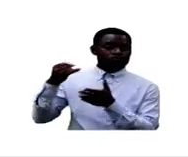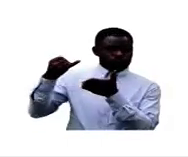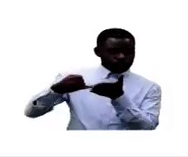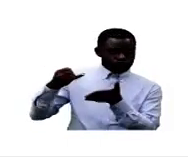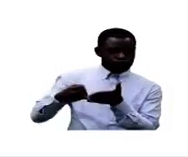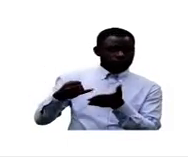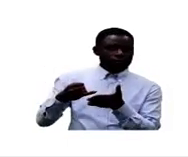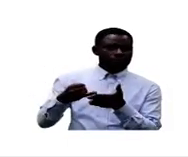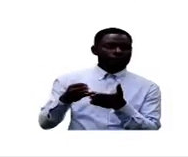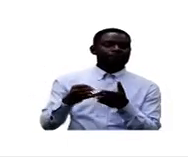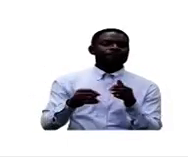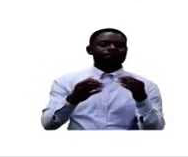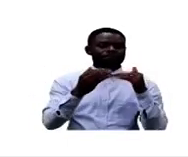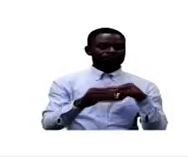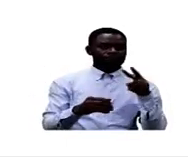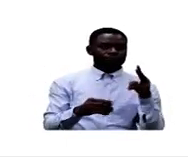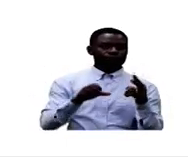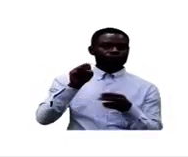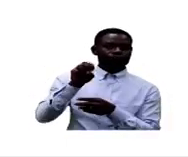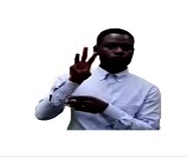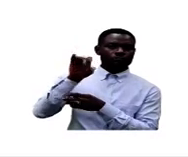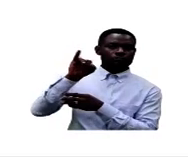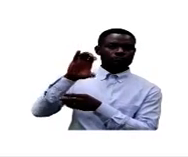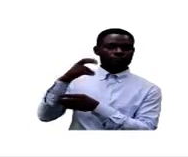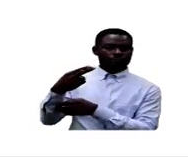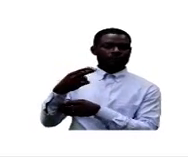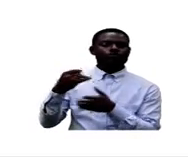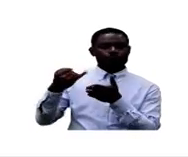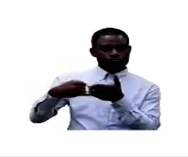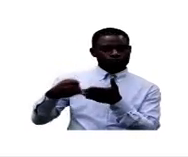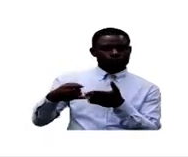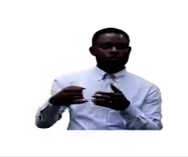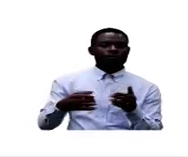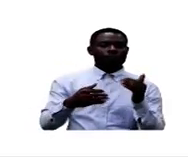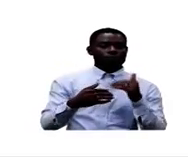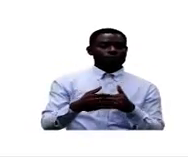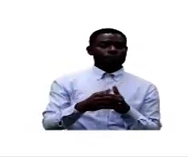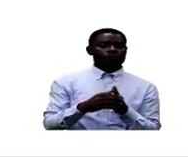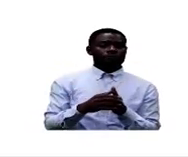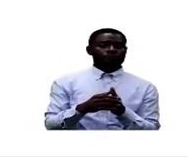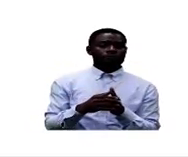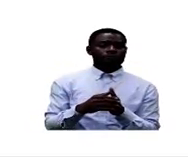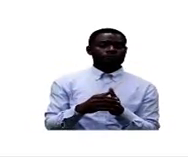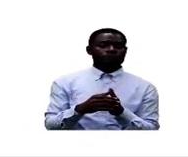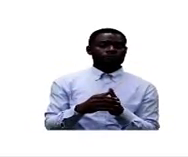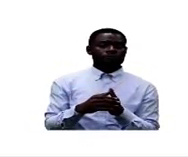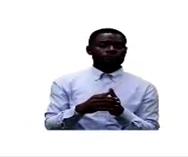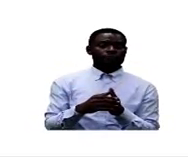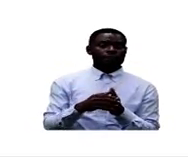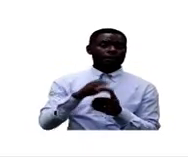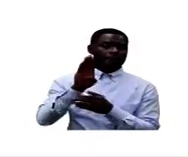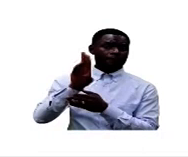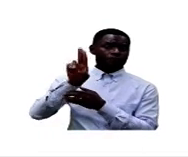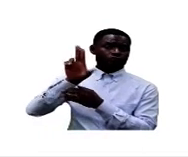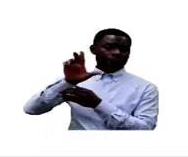we have the switch, we have the bulb, and we have the connecting wire. So do this for me. In